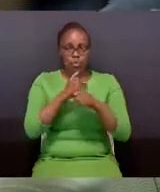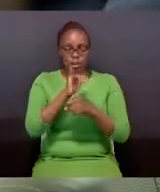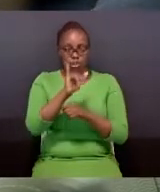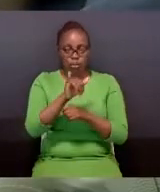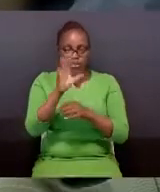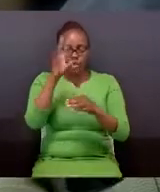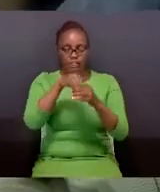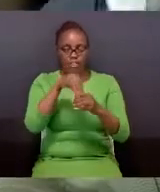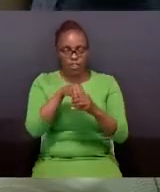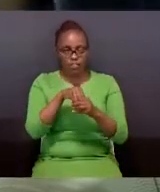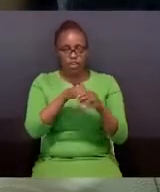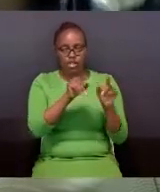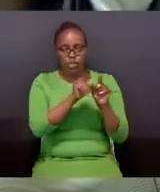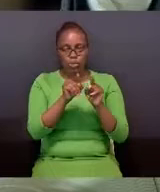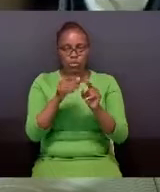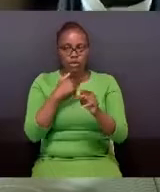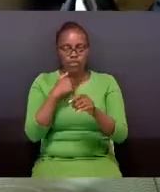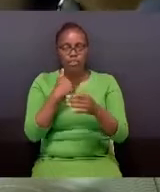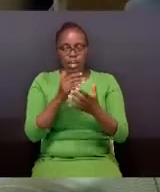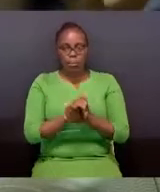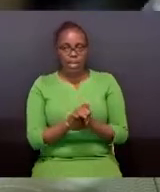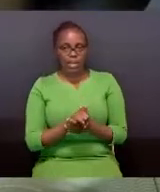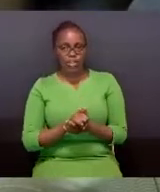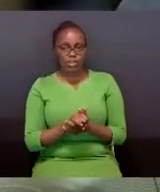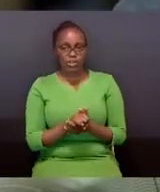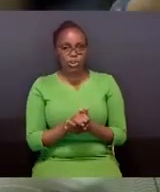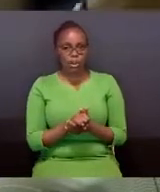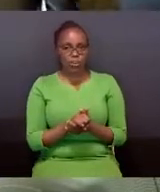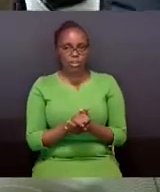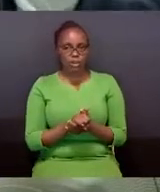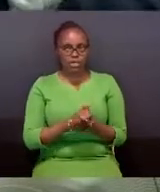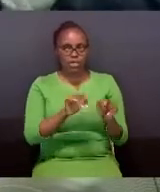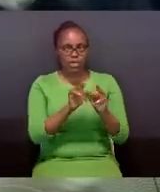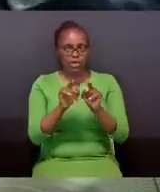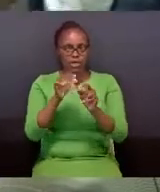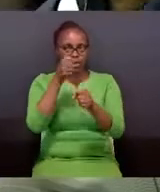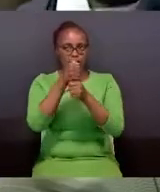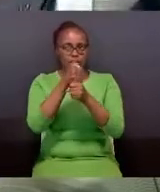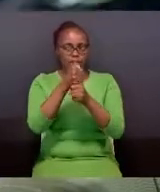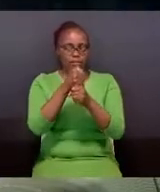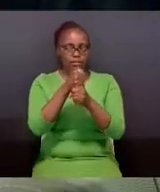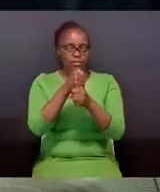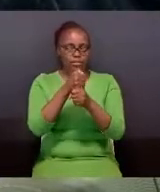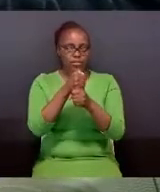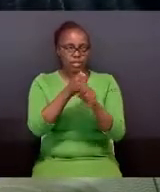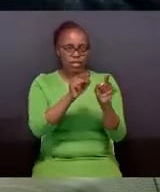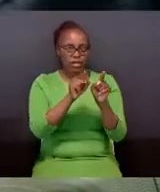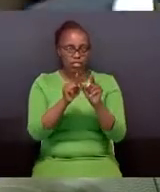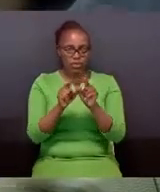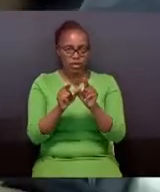investments, it is later on what forms the foundation that attracts the